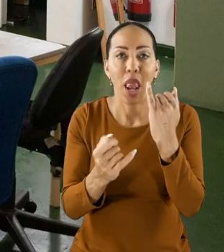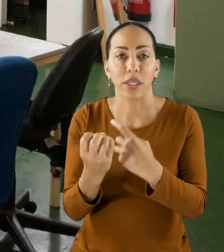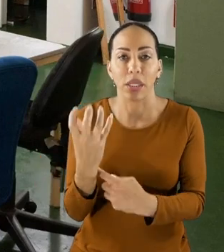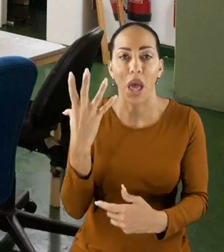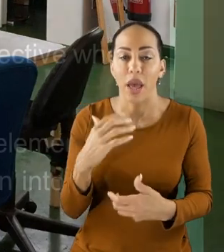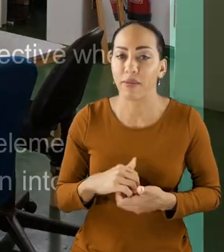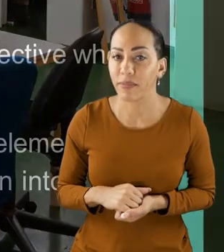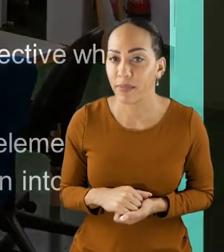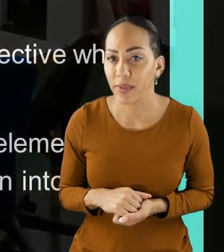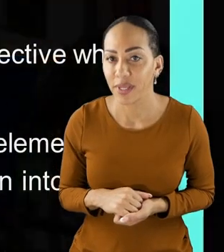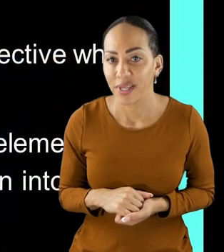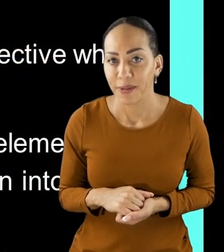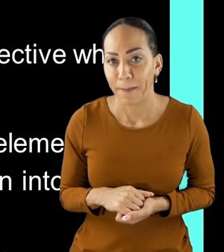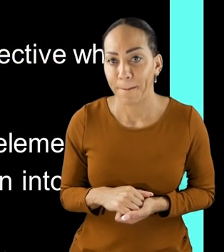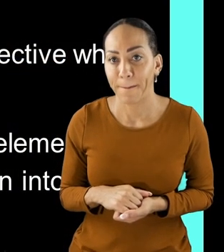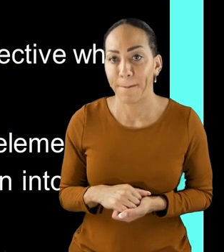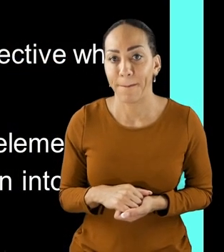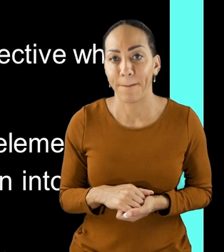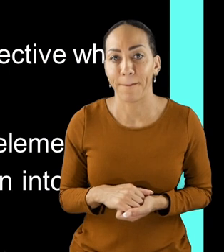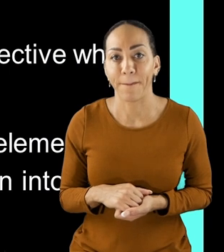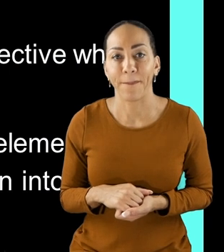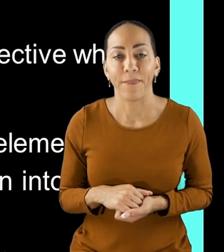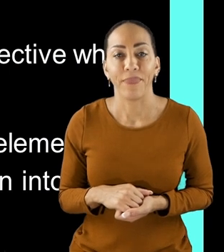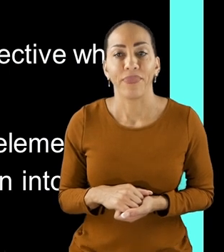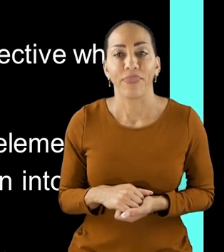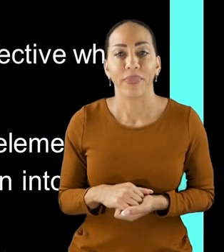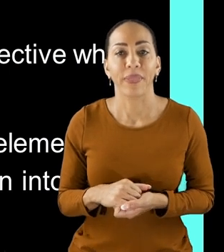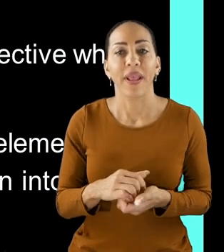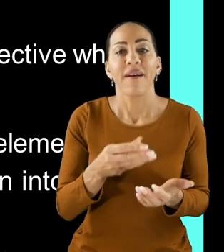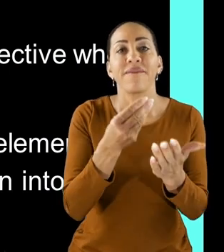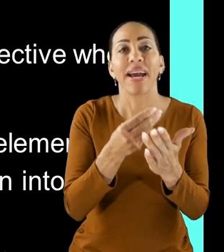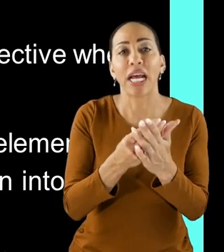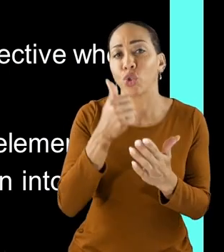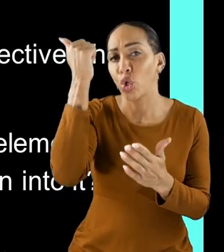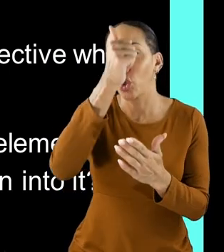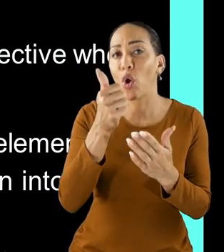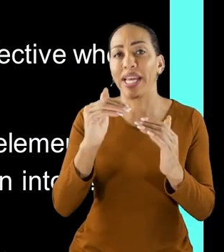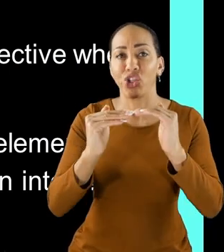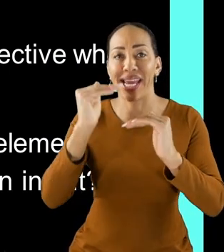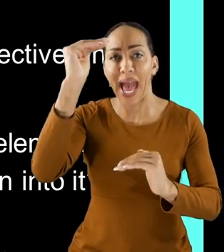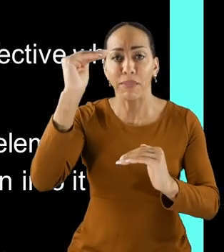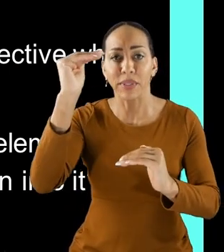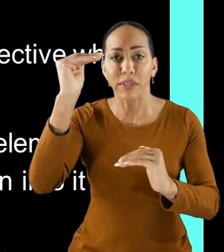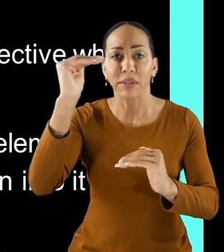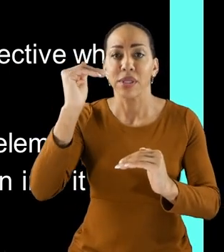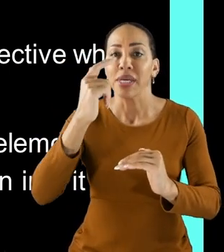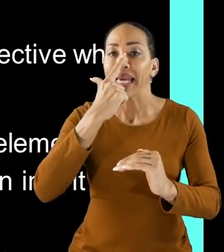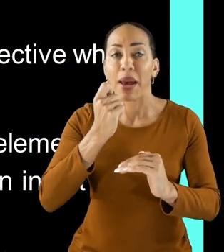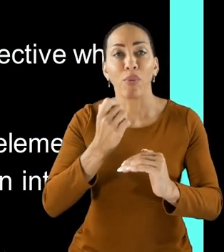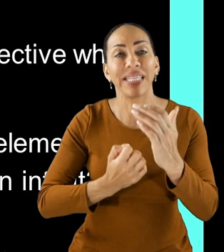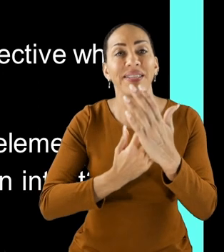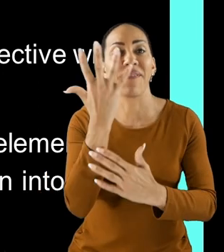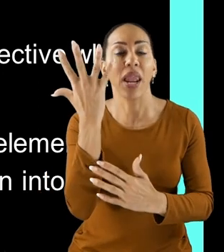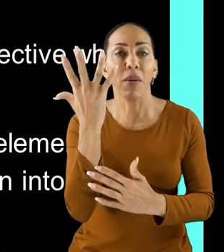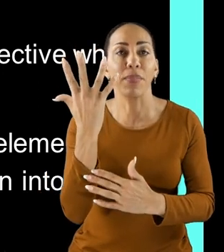about whether we could develop the technical skills we needed to bridge the financial and knowledge gaps that I talked about, what those skills are,